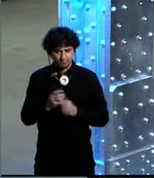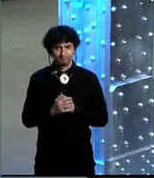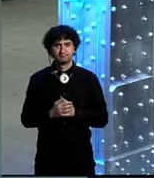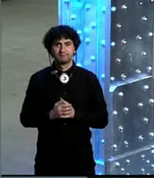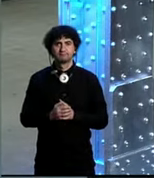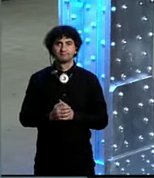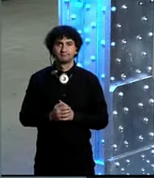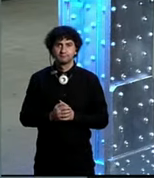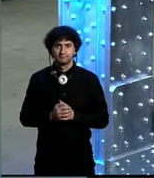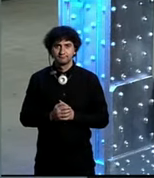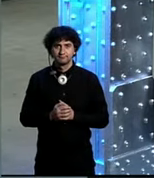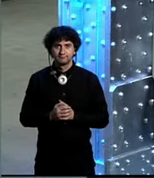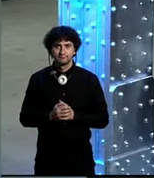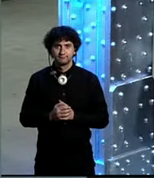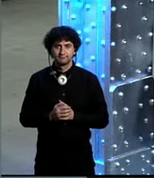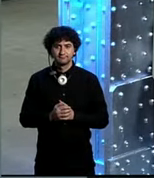What is great music?